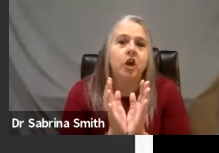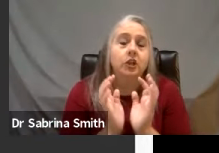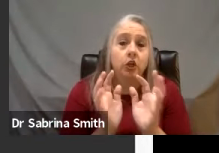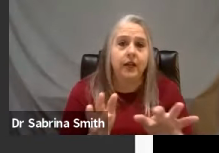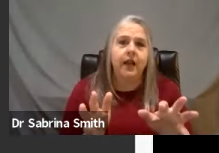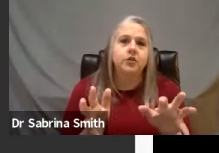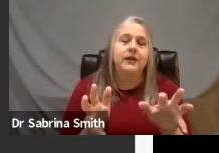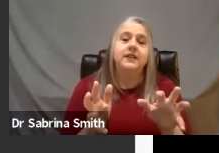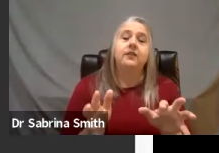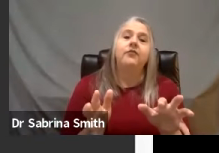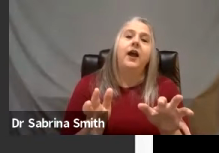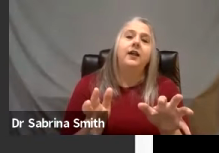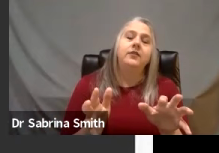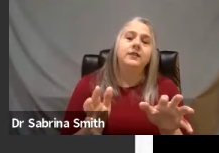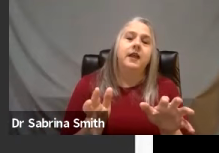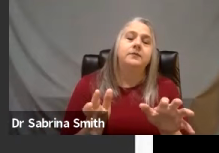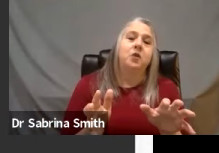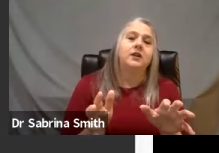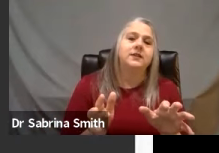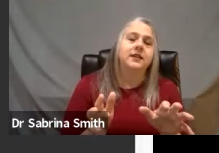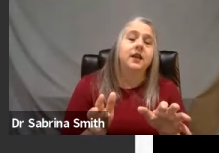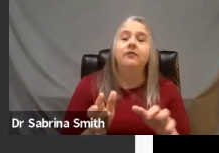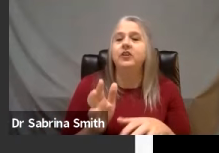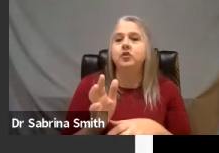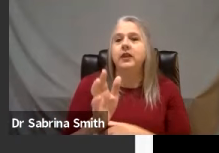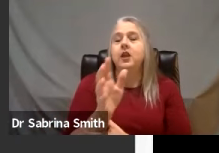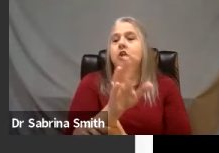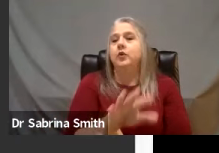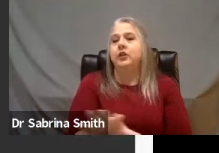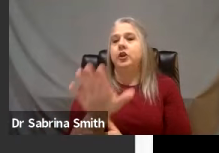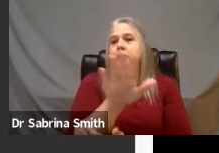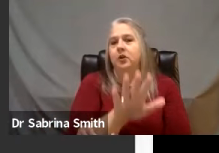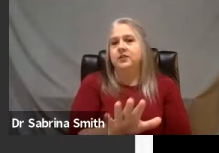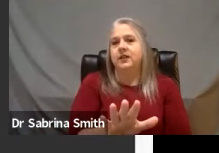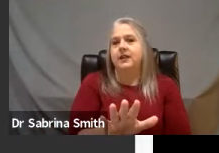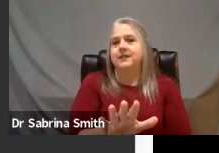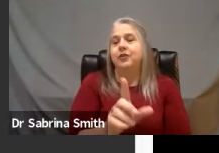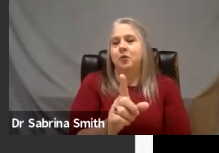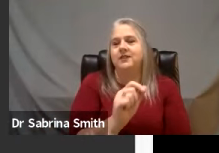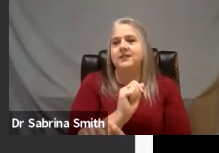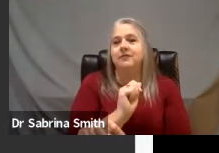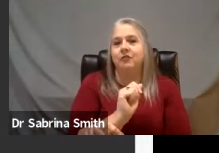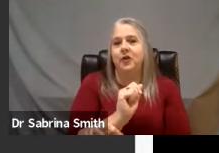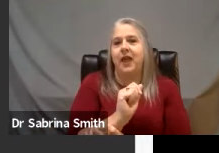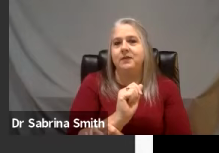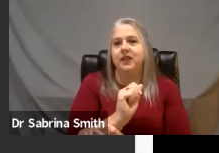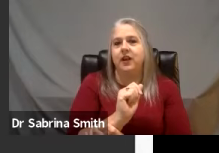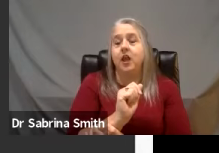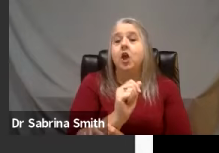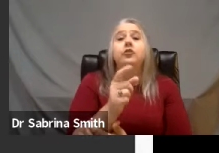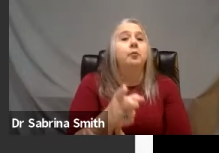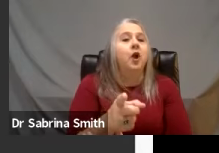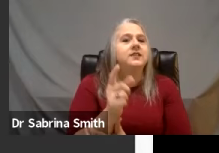Once you start learning how to identify these types of processing, eventually you can look at a person and say they're processing for